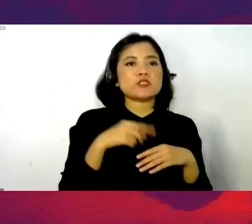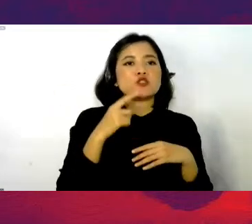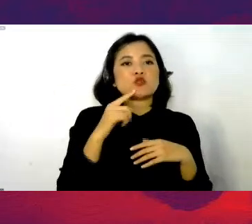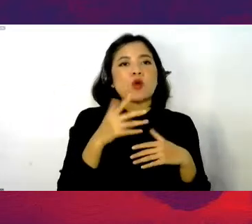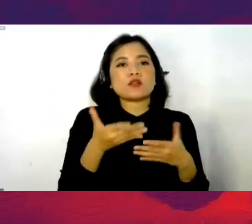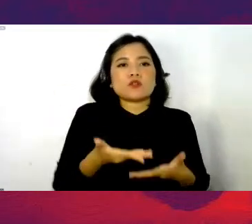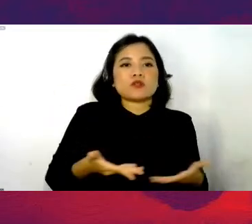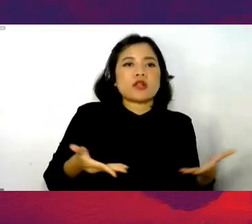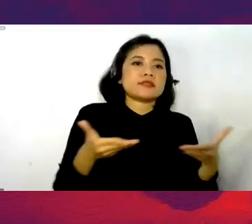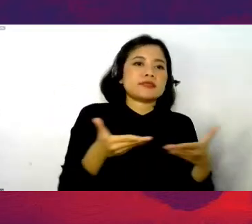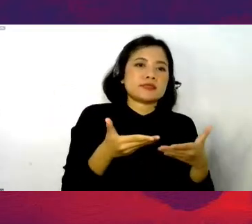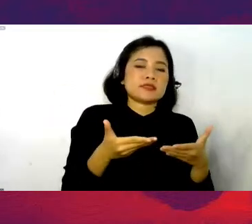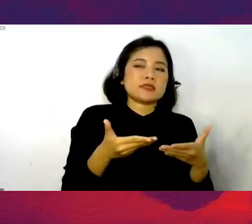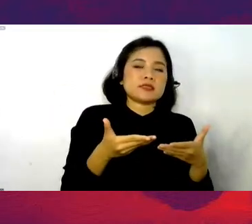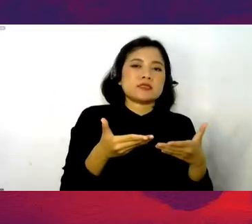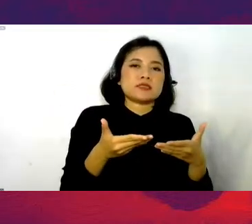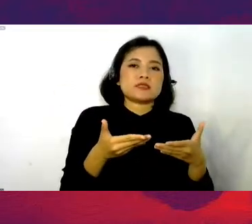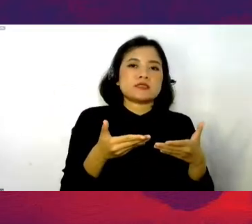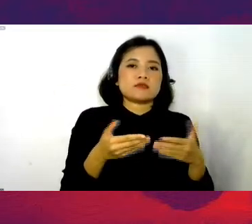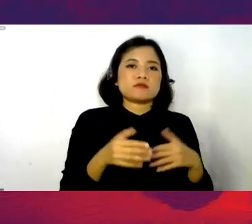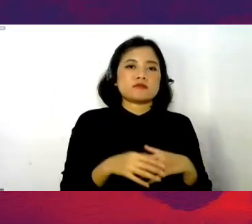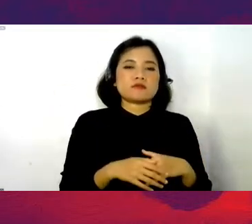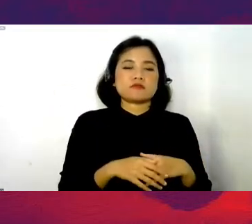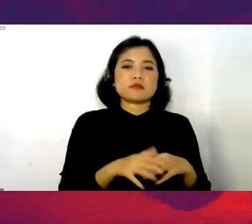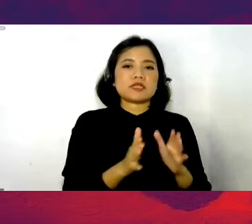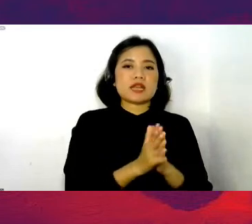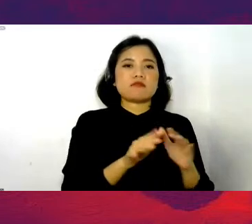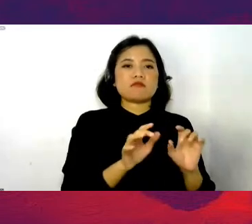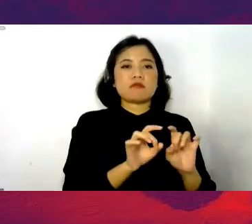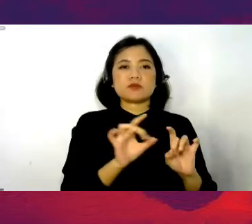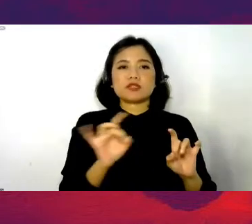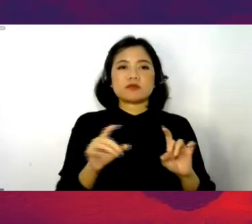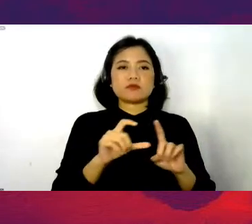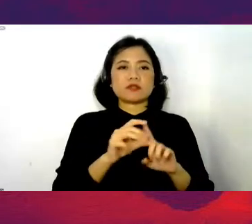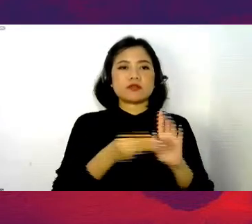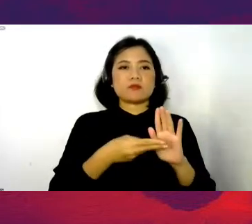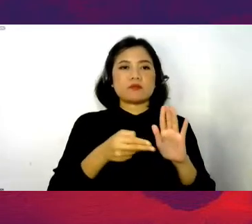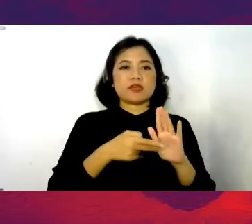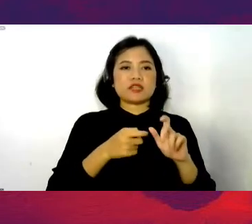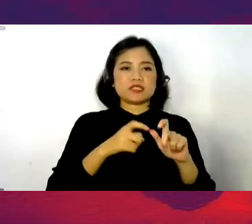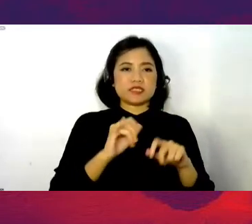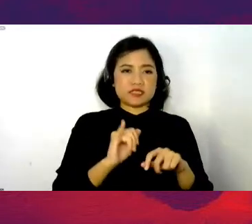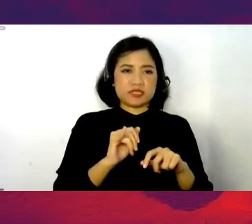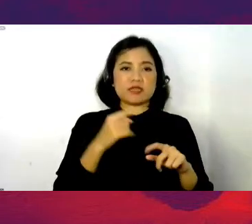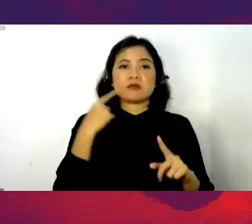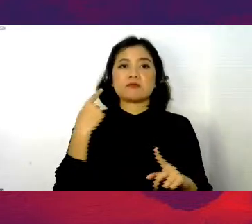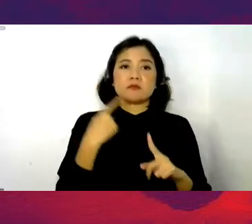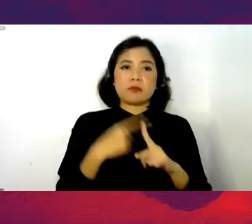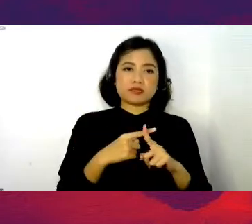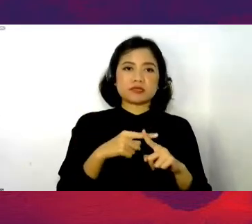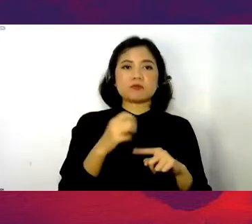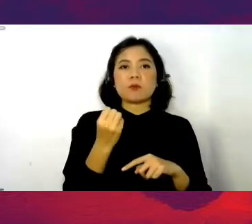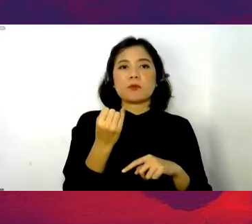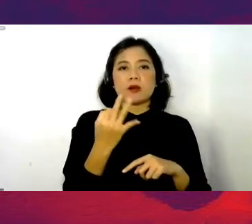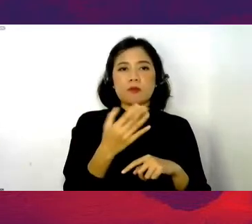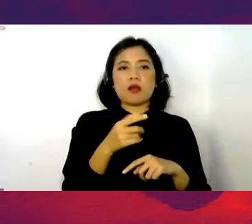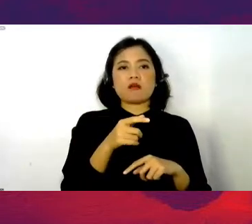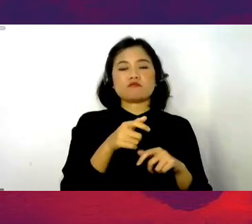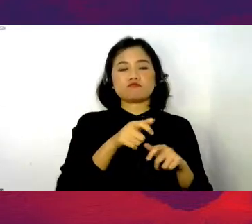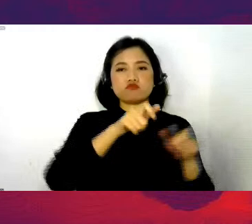crime, Professor Dede Basri and Professor Bambang Brojonegoro. So I don't have much comment in terms